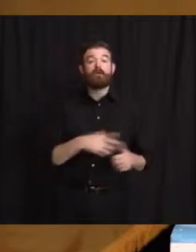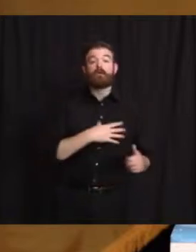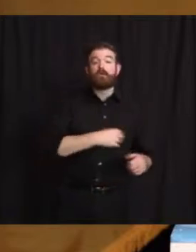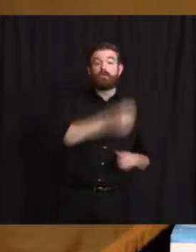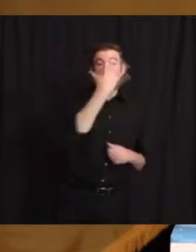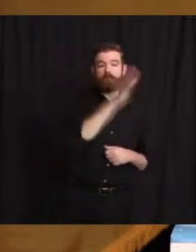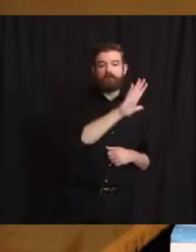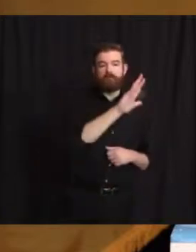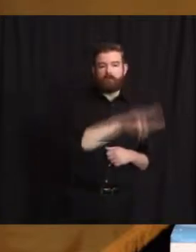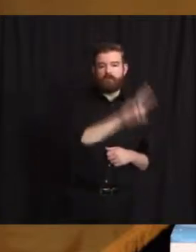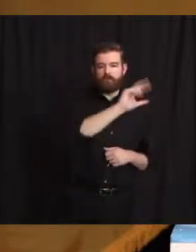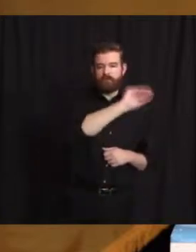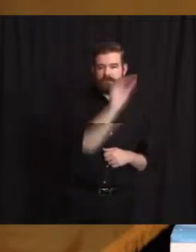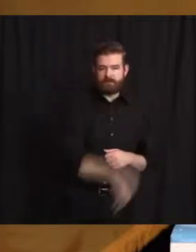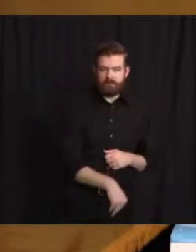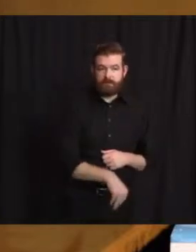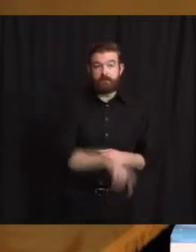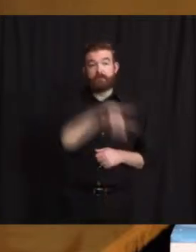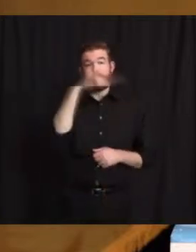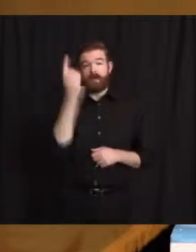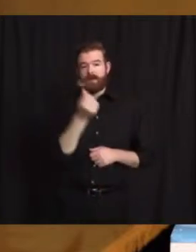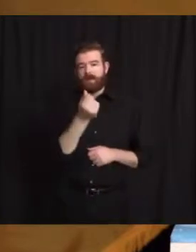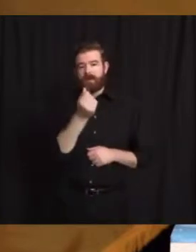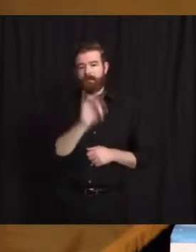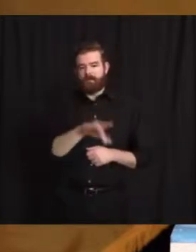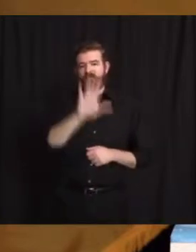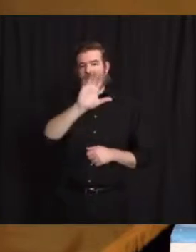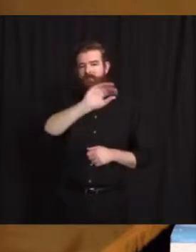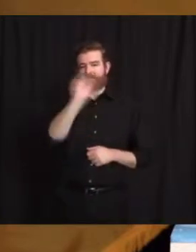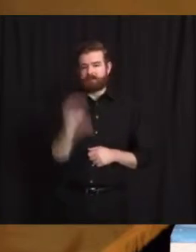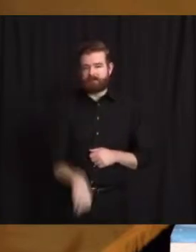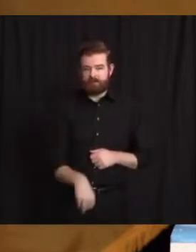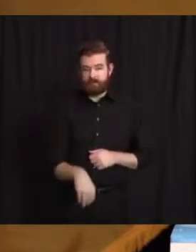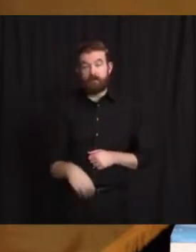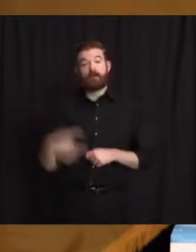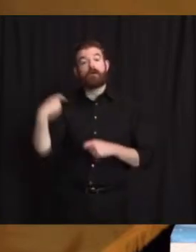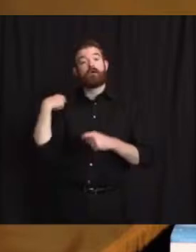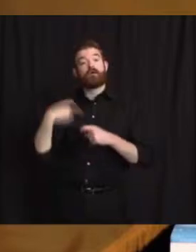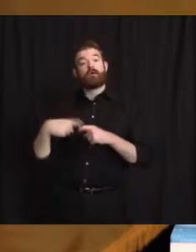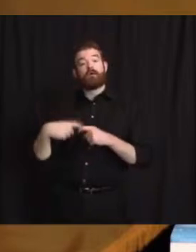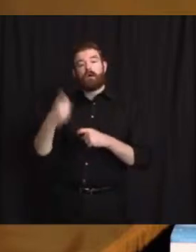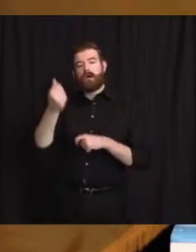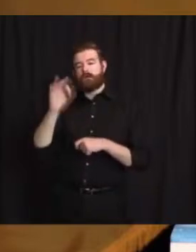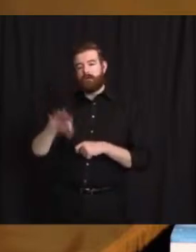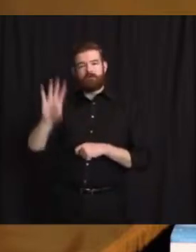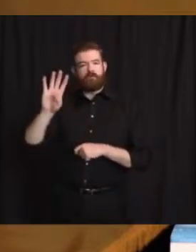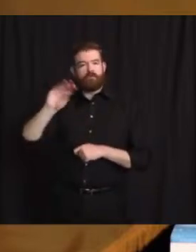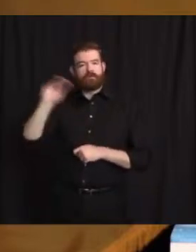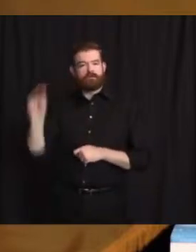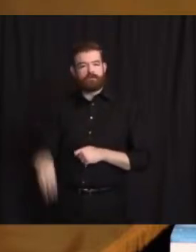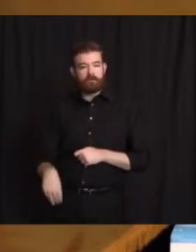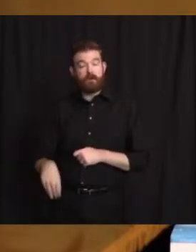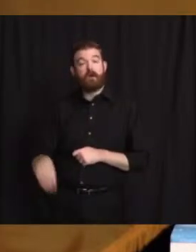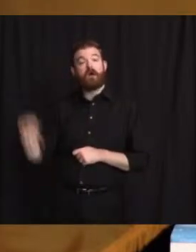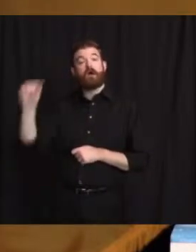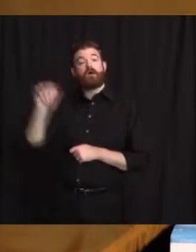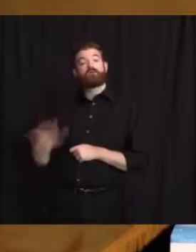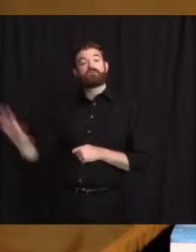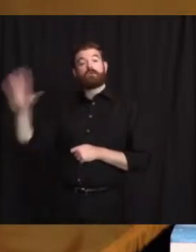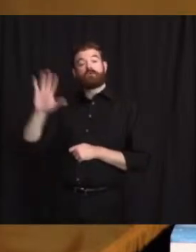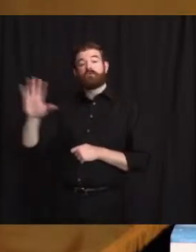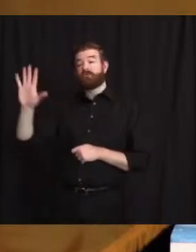53.3, black, 18.5, Hispanic, 19.4, Asian, 5.5, and other,